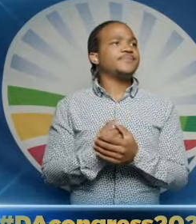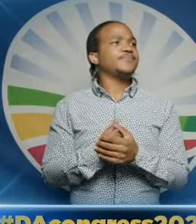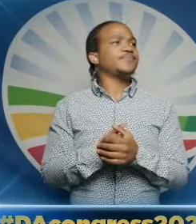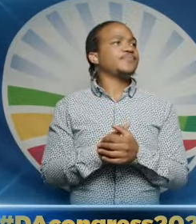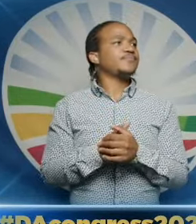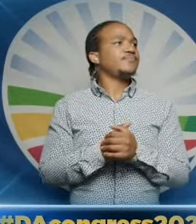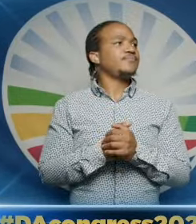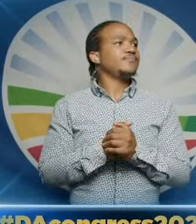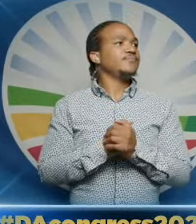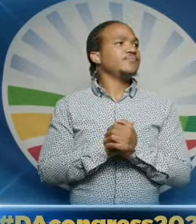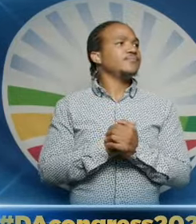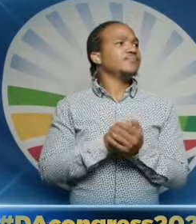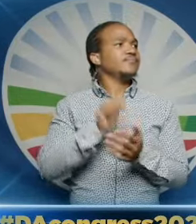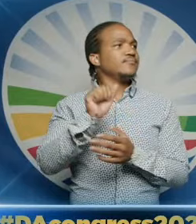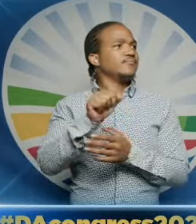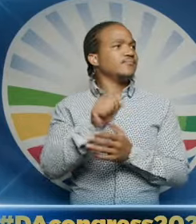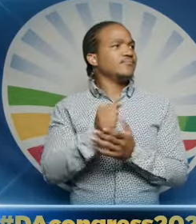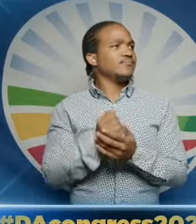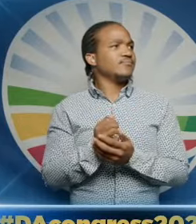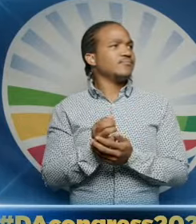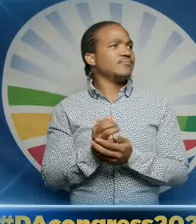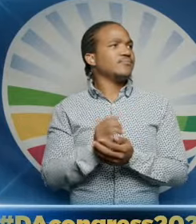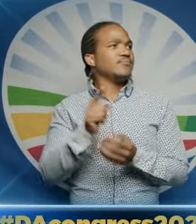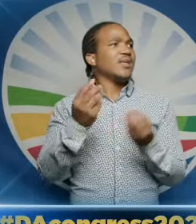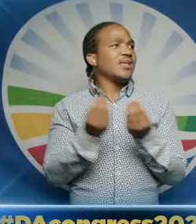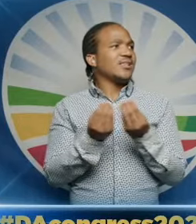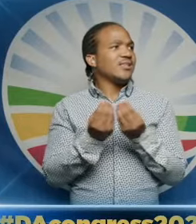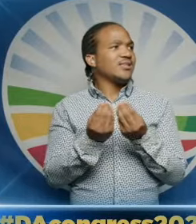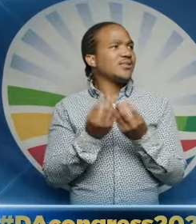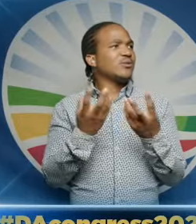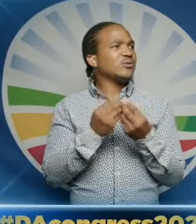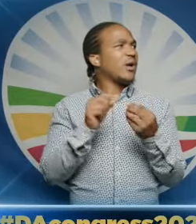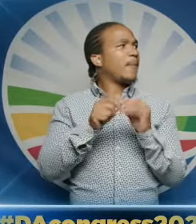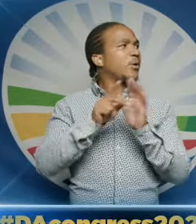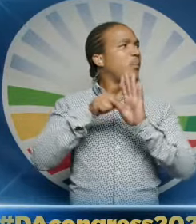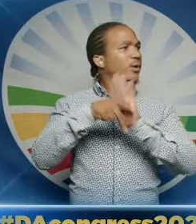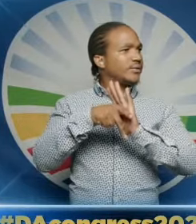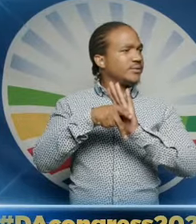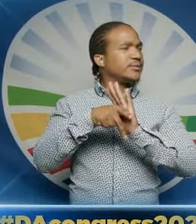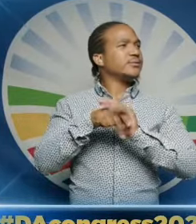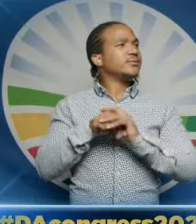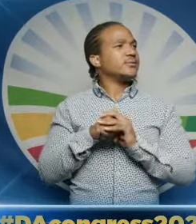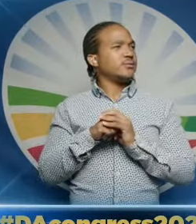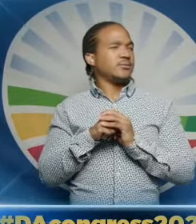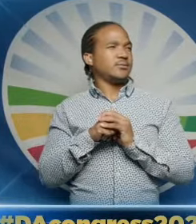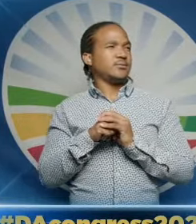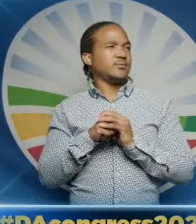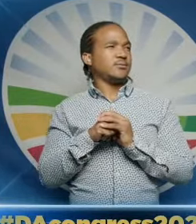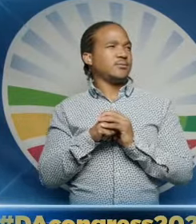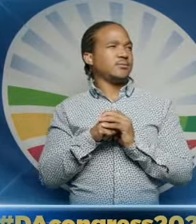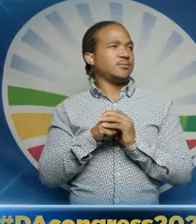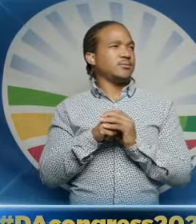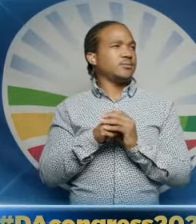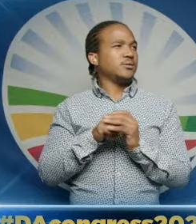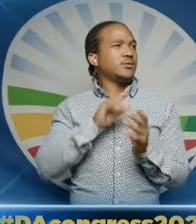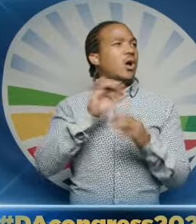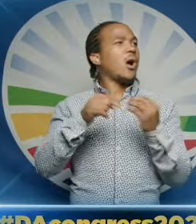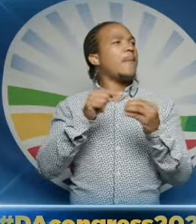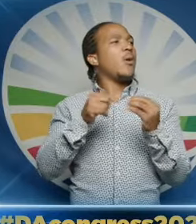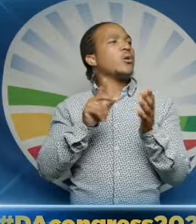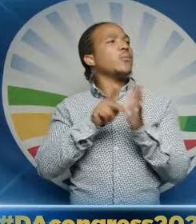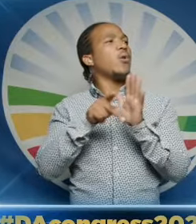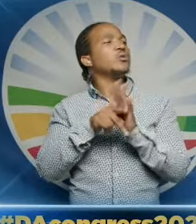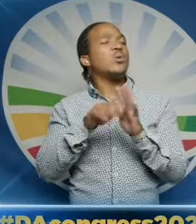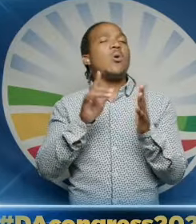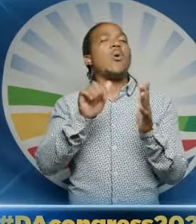well. Matt? The thing which is key, which I think Siv touched on, is the fact that it's not just about